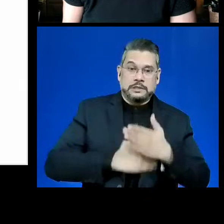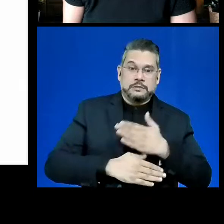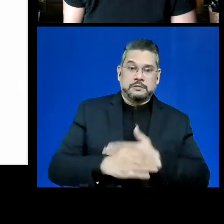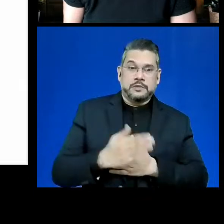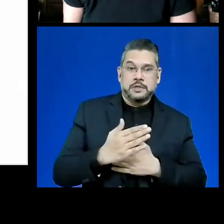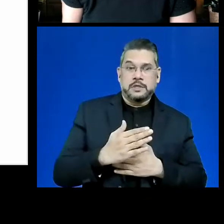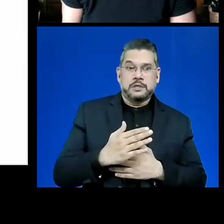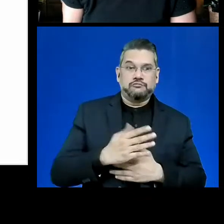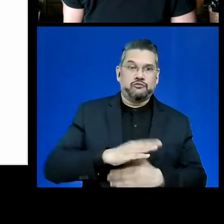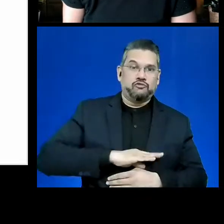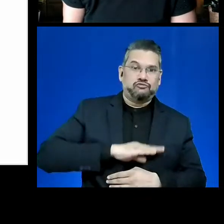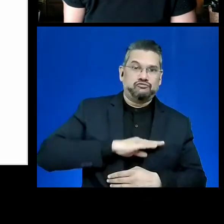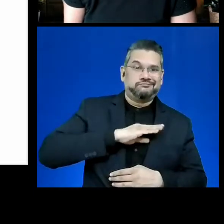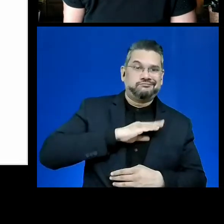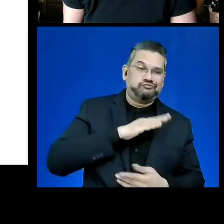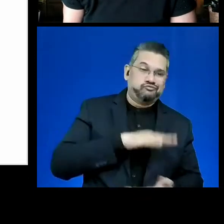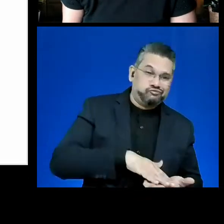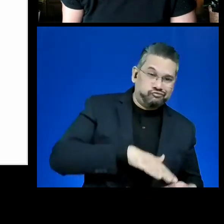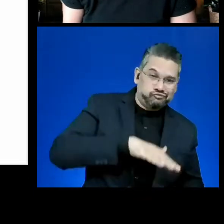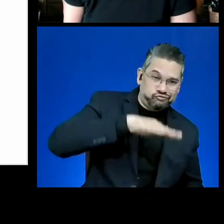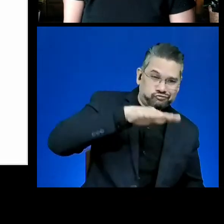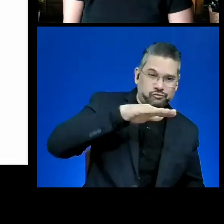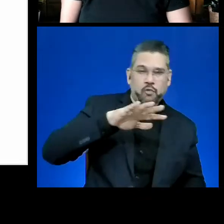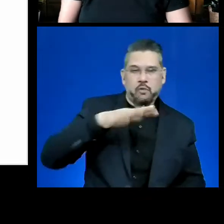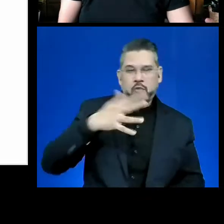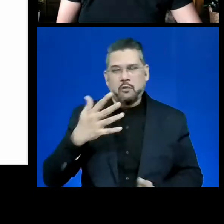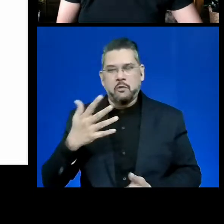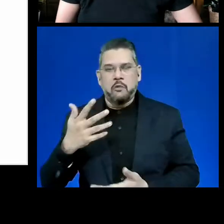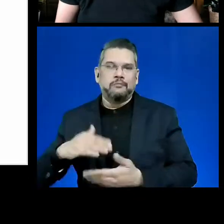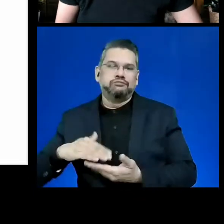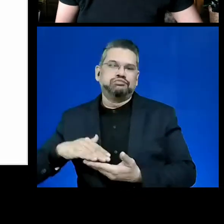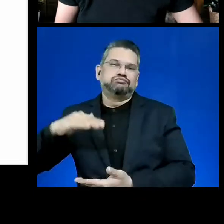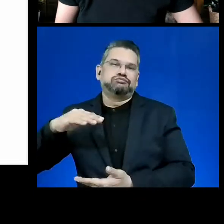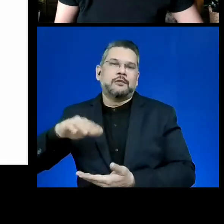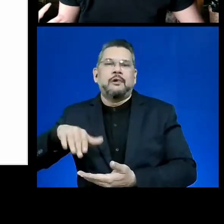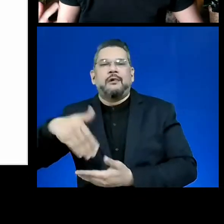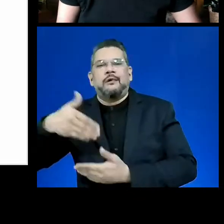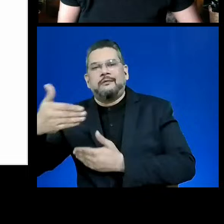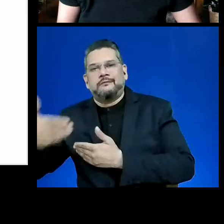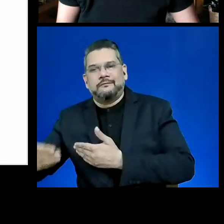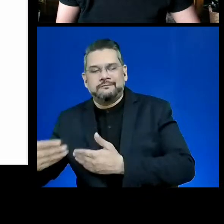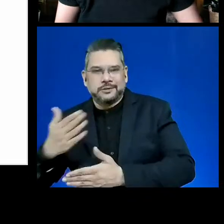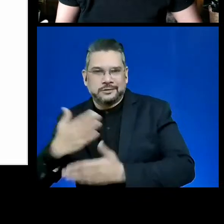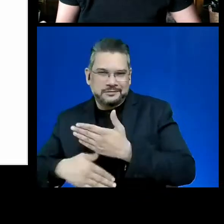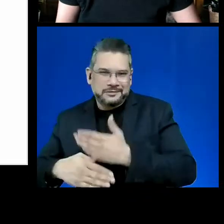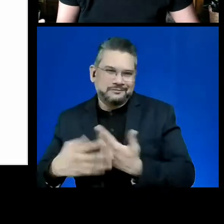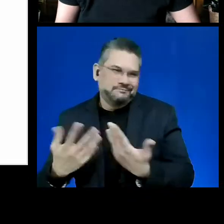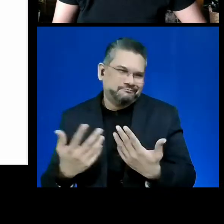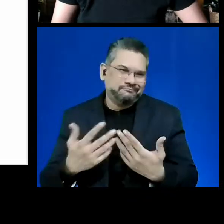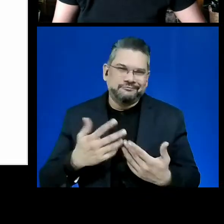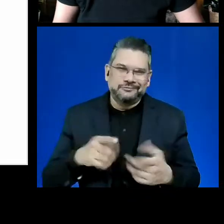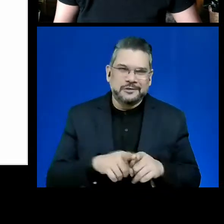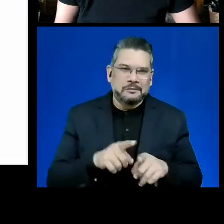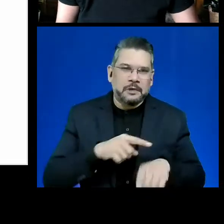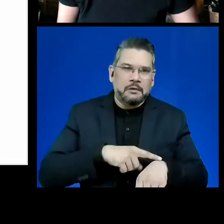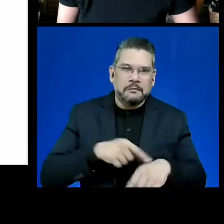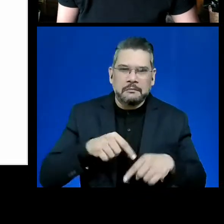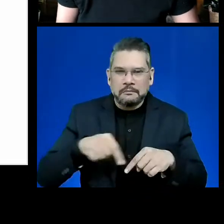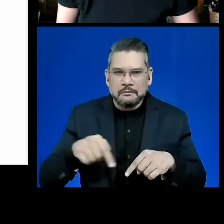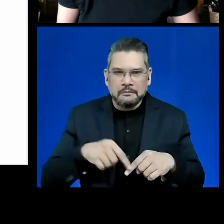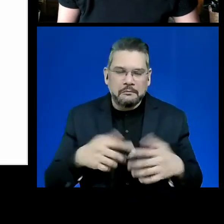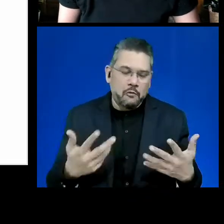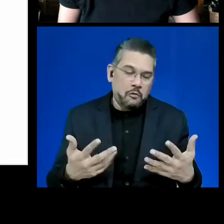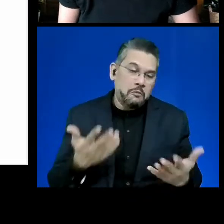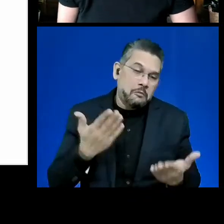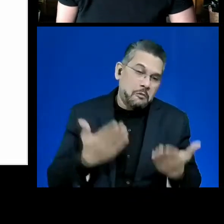be disabled situationally, which is very brief, such as if you're carrying bags of groceries and your arms are full and you can't use